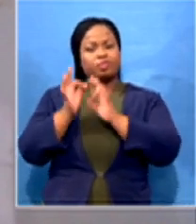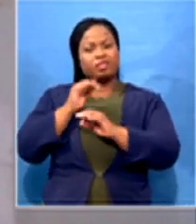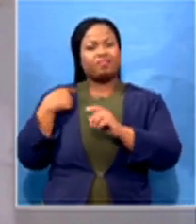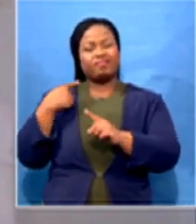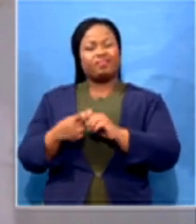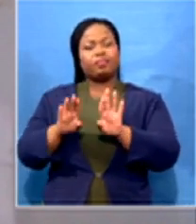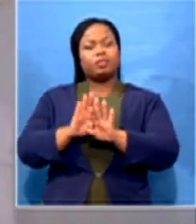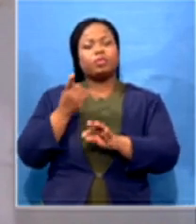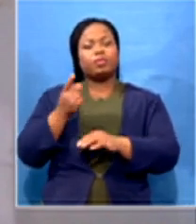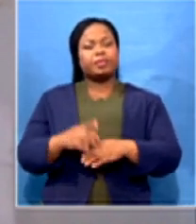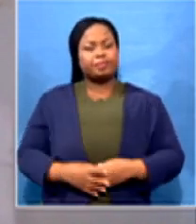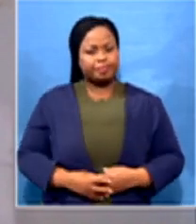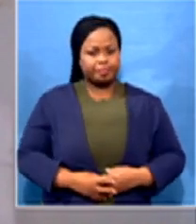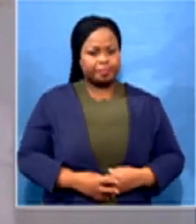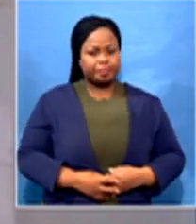lockdown.